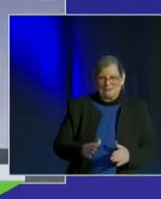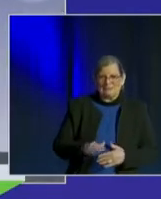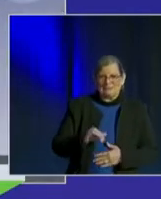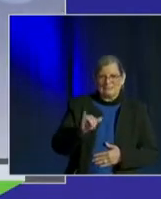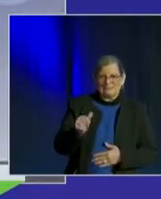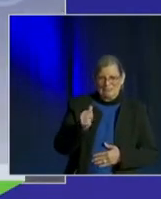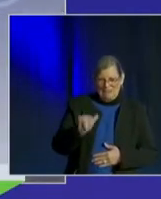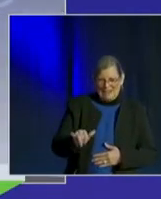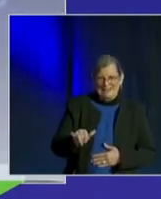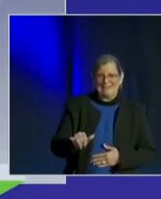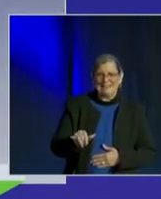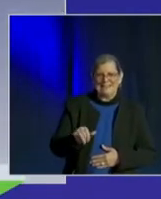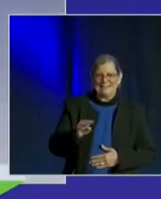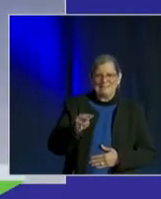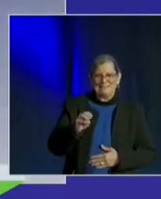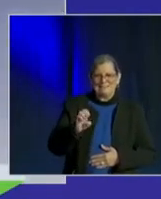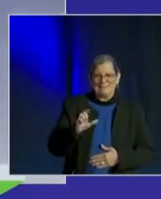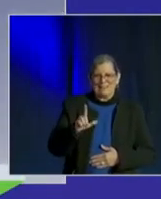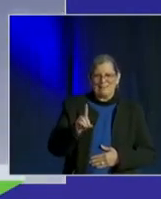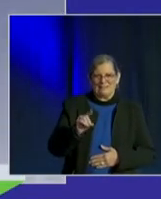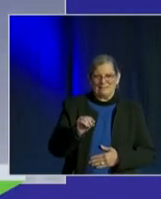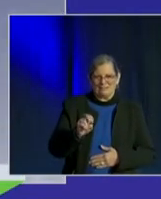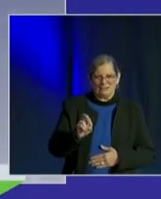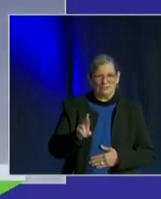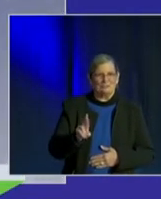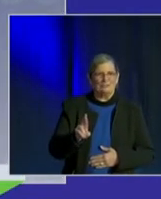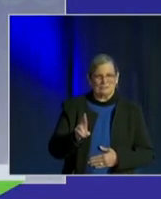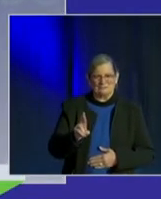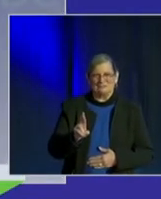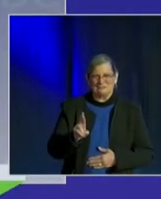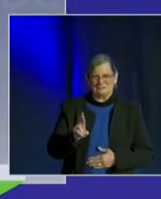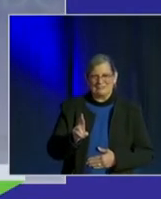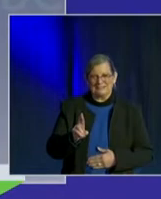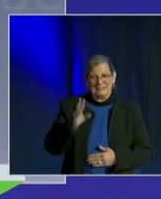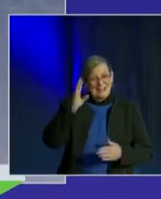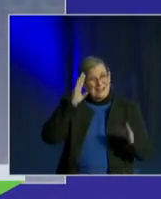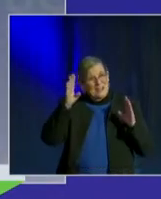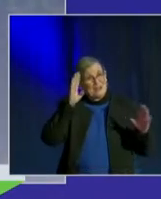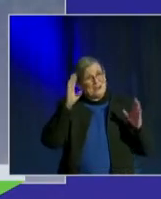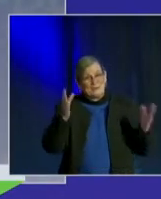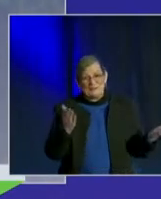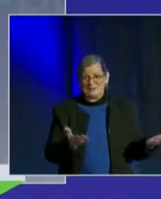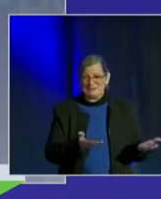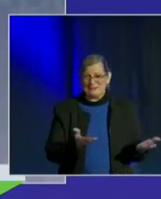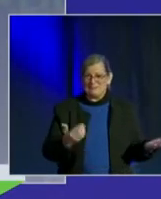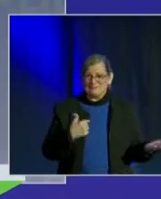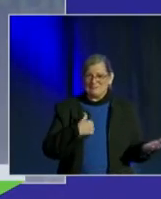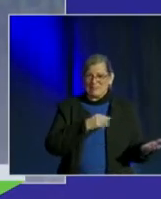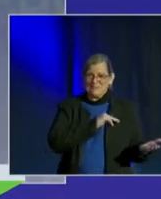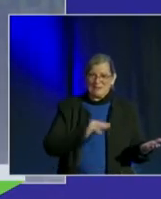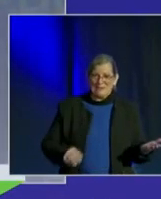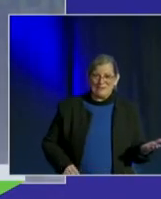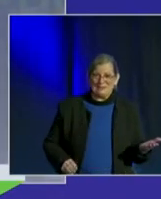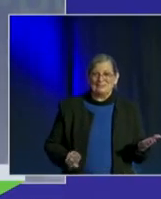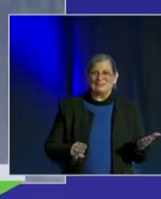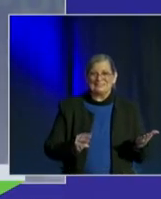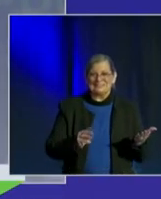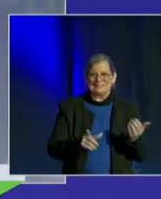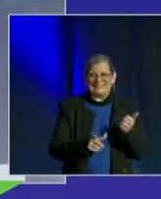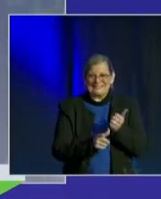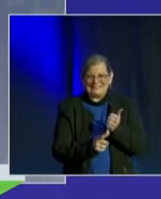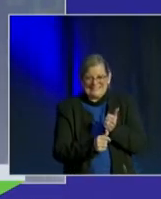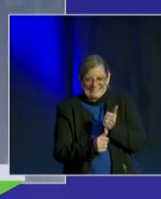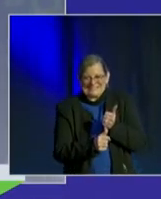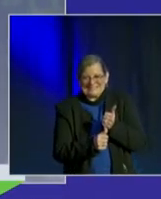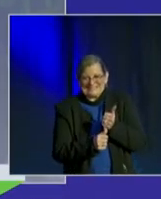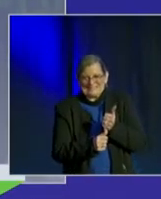morning, DC. My name is Jay. I have the great honor of serving as Mayor Bowser's Assistant City Administrator for Internal